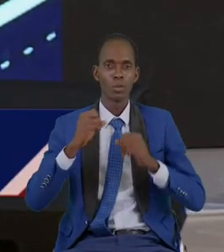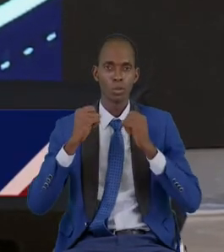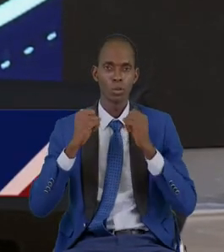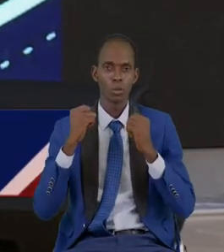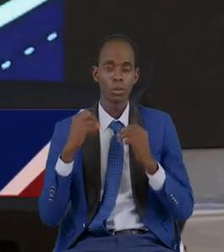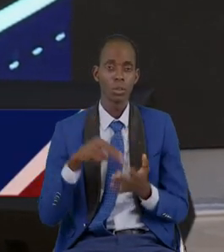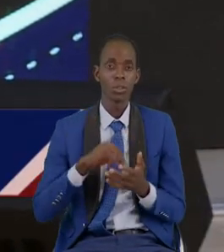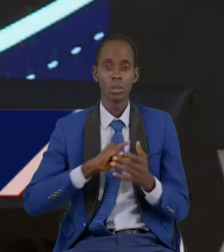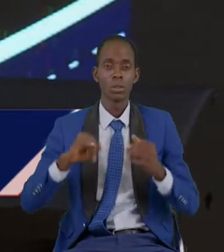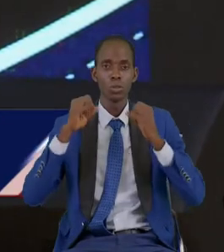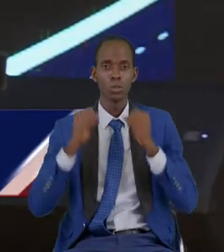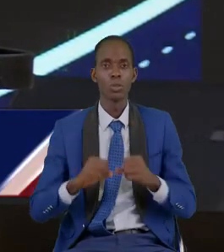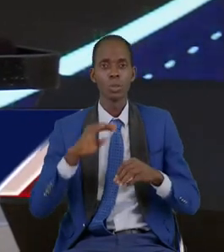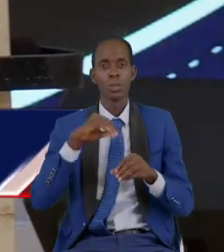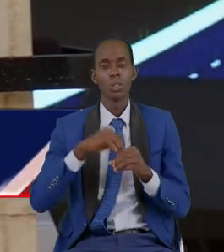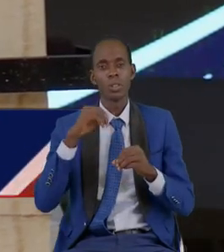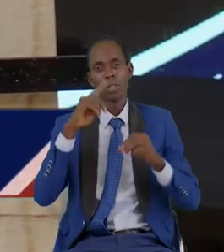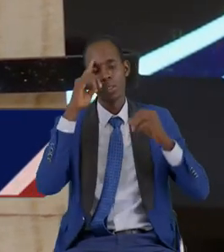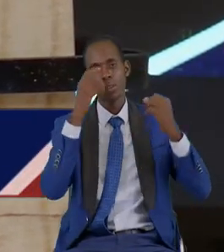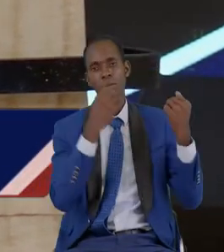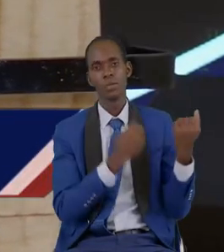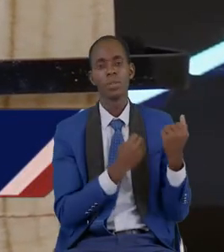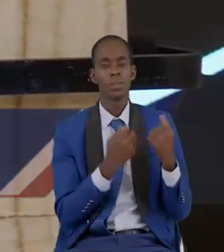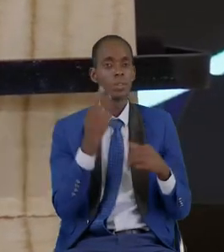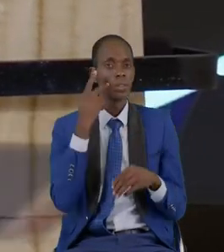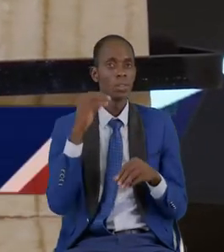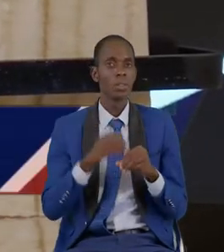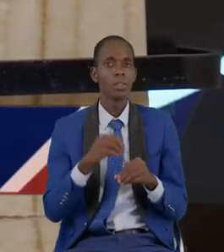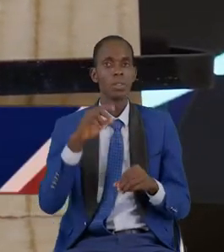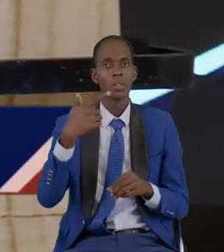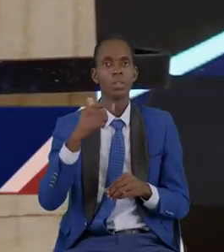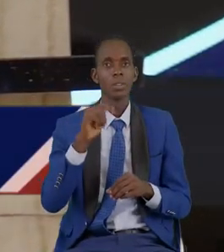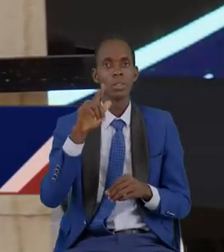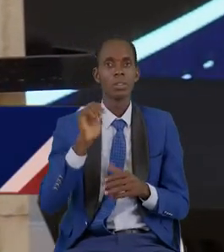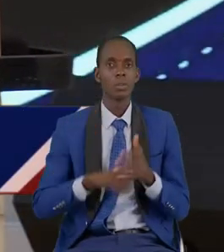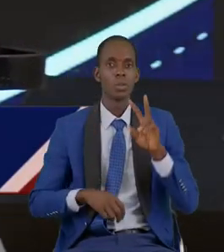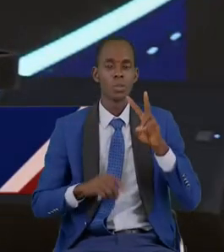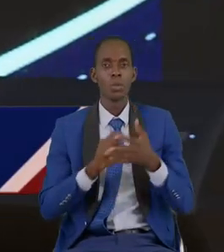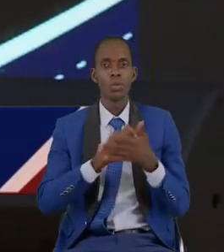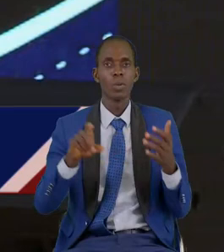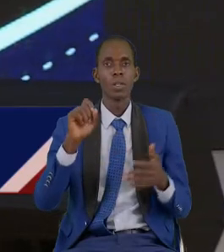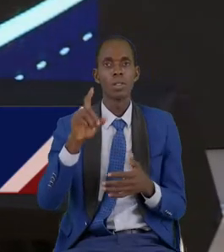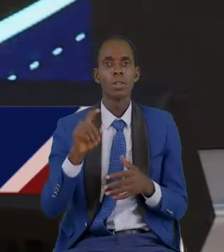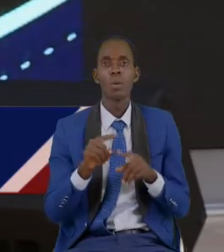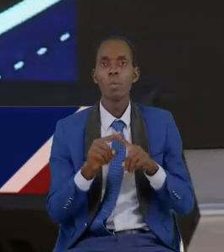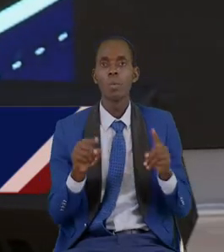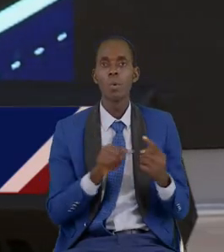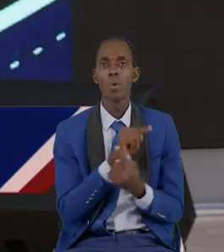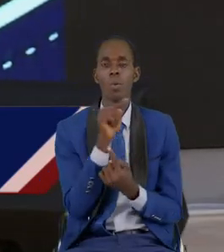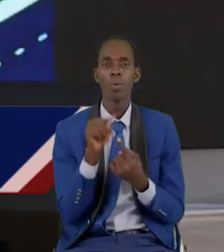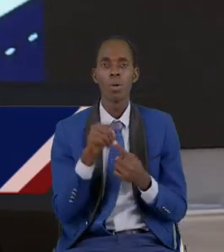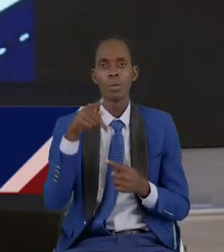it again. We're looking at Galatians chapter 2 verse 11. Galatians chapter 2 verse 11. But when Peter